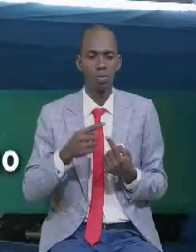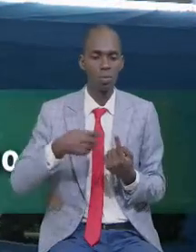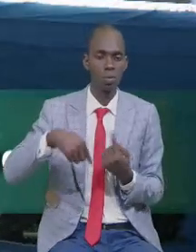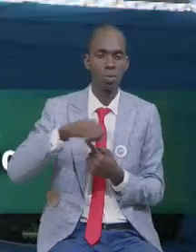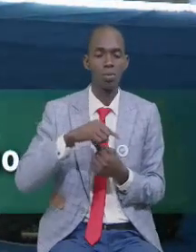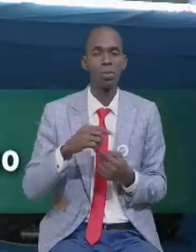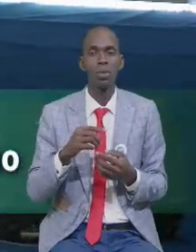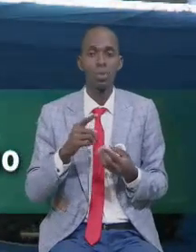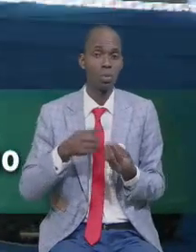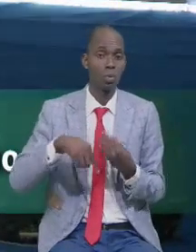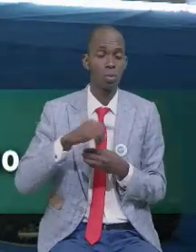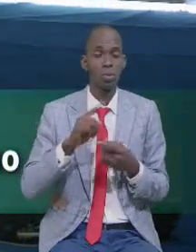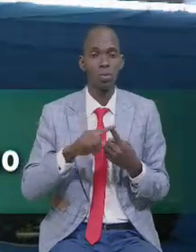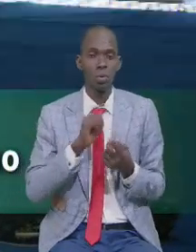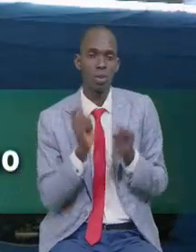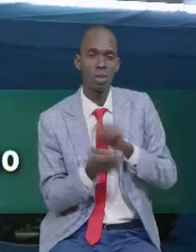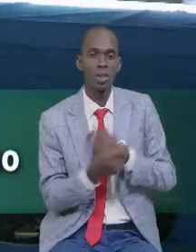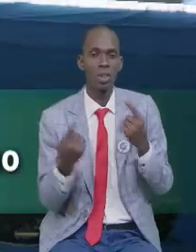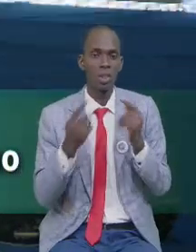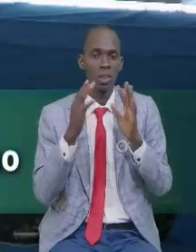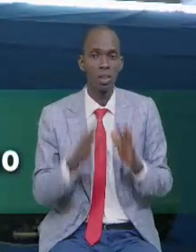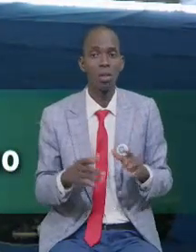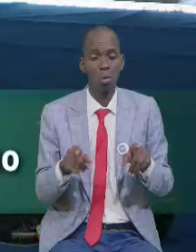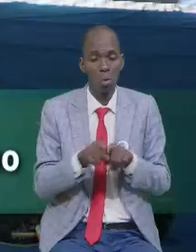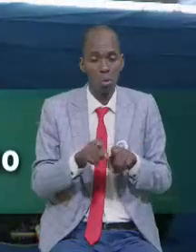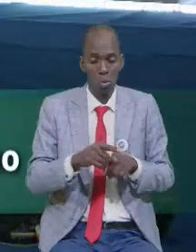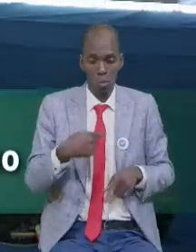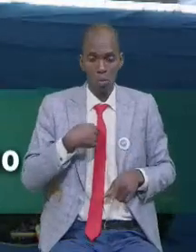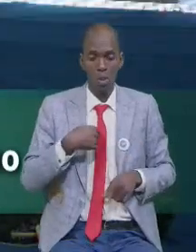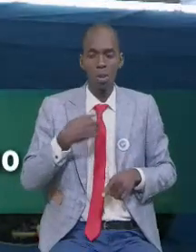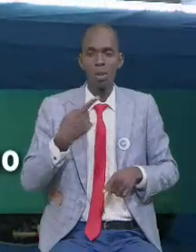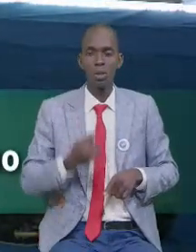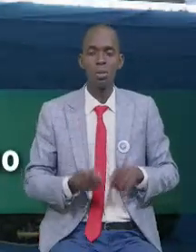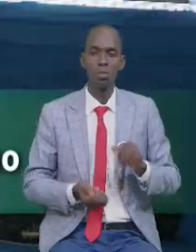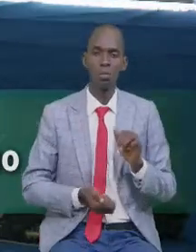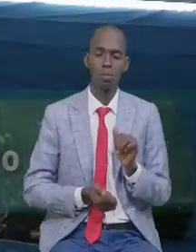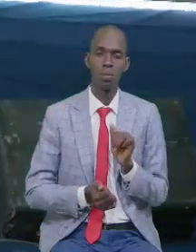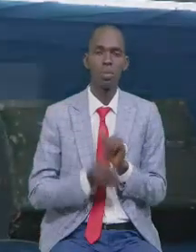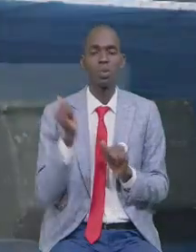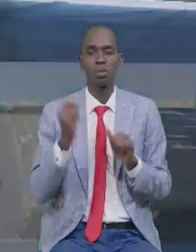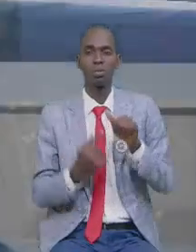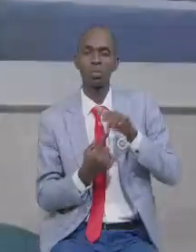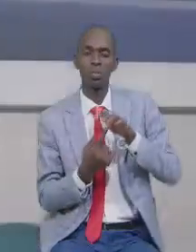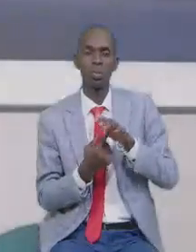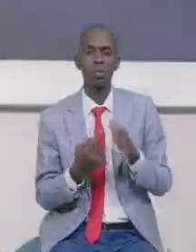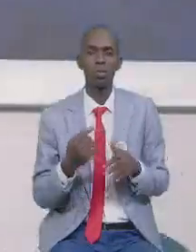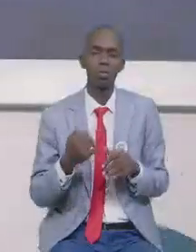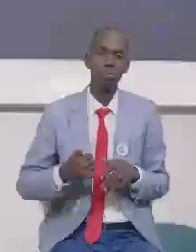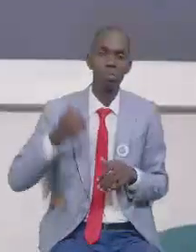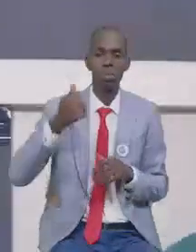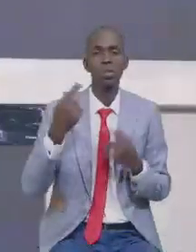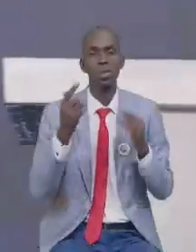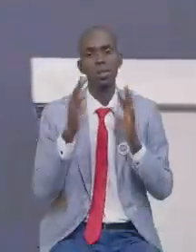transform sinners. And even me, the chief of sinners, he saved, he